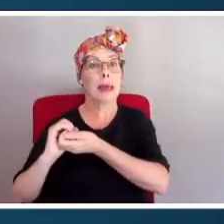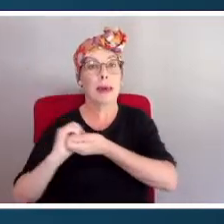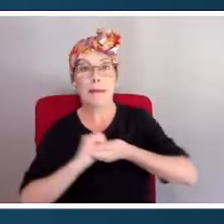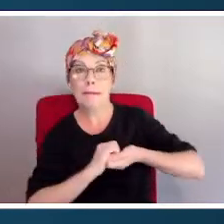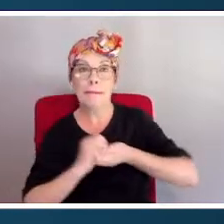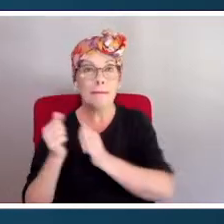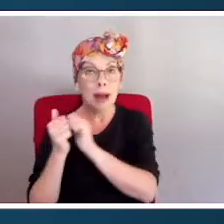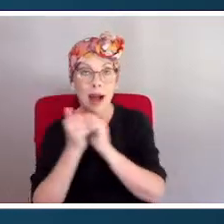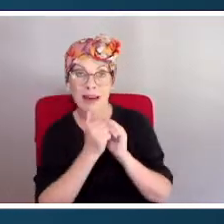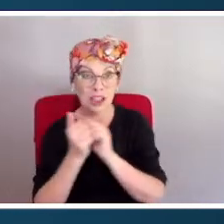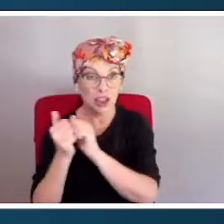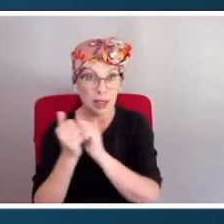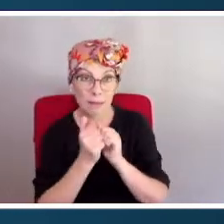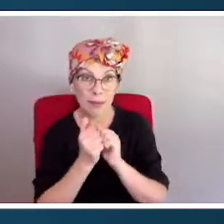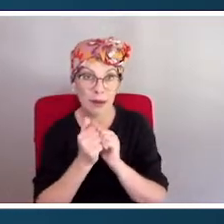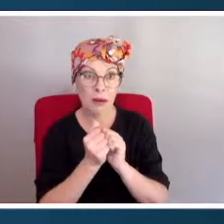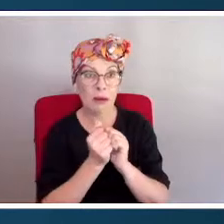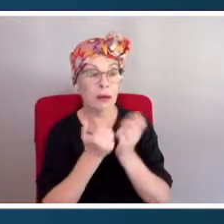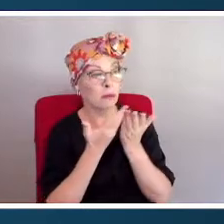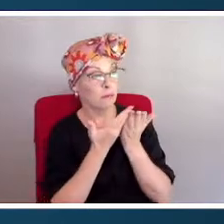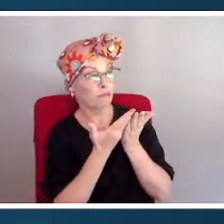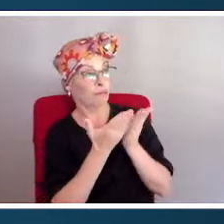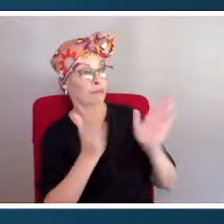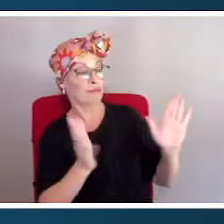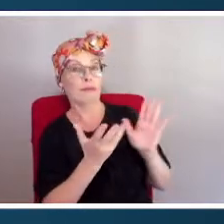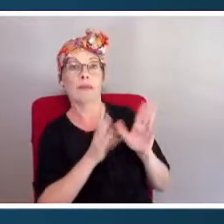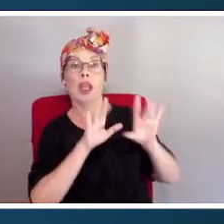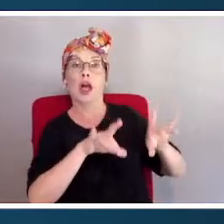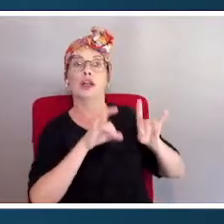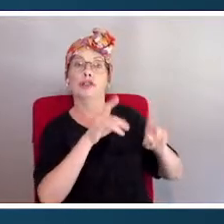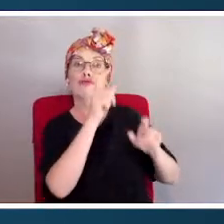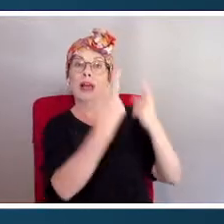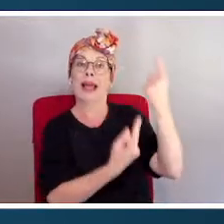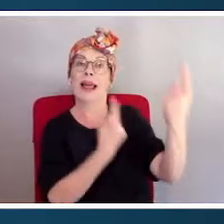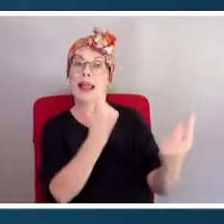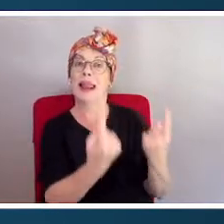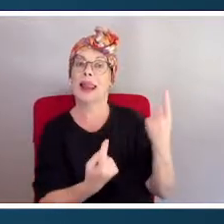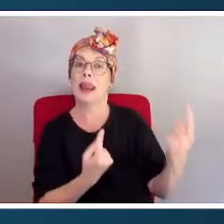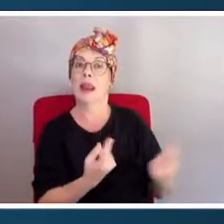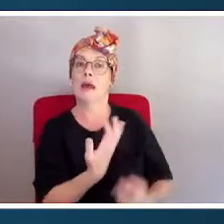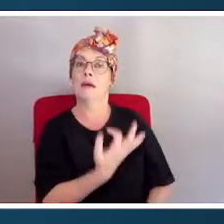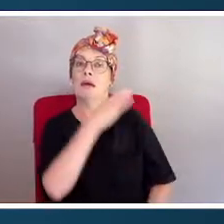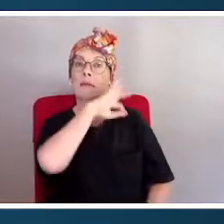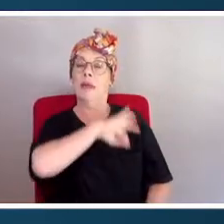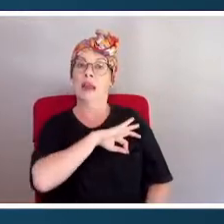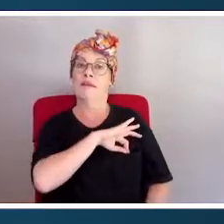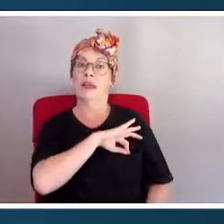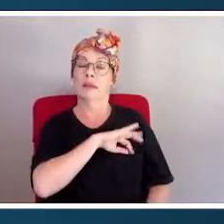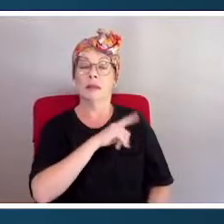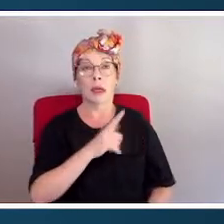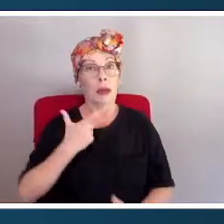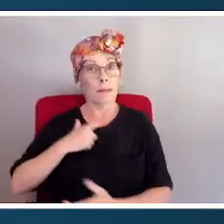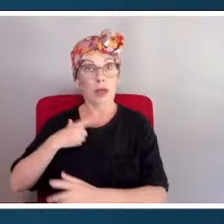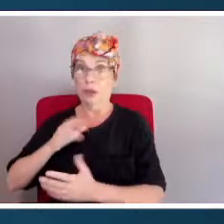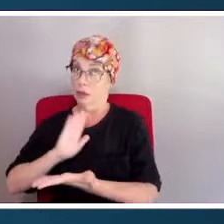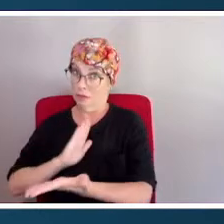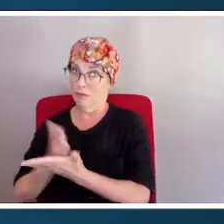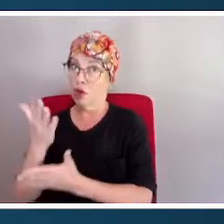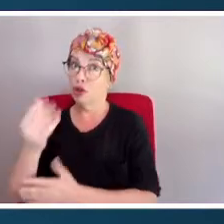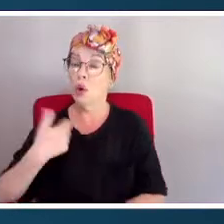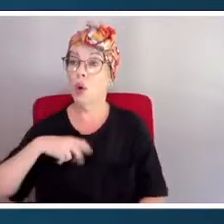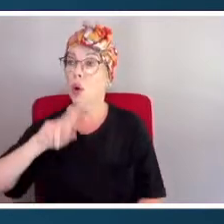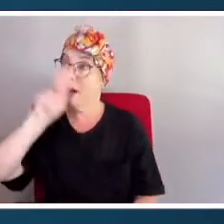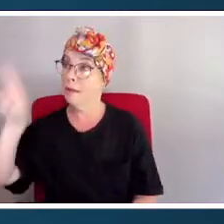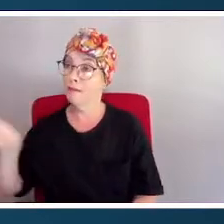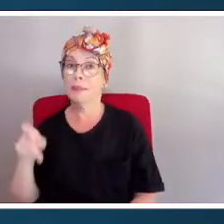Australia? I can assure you that the Pacific Islanders' desire for Australia to be